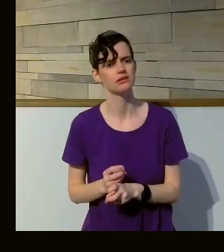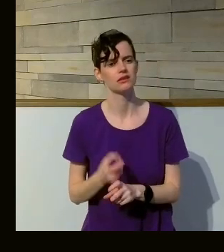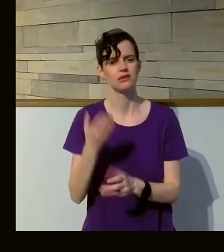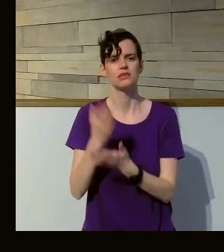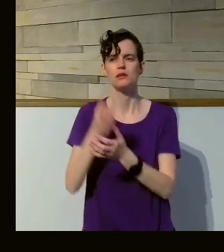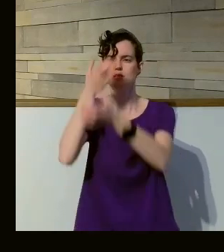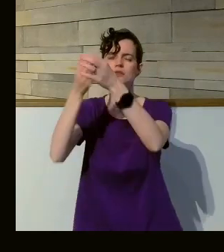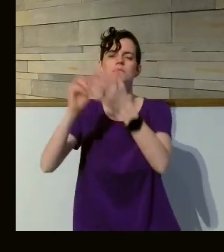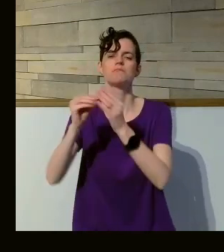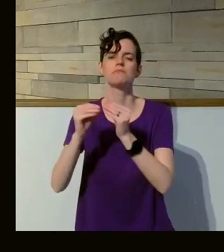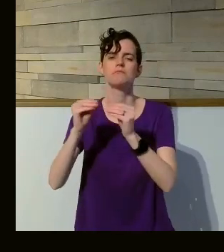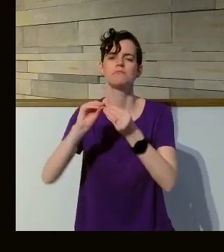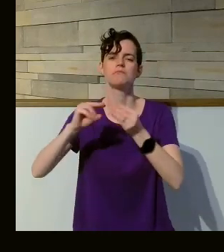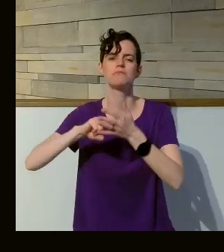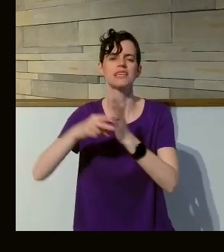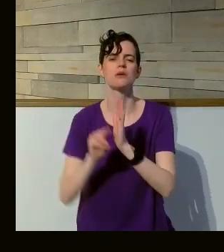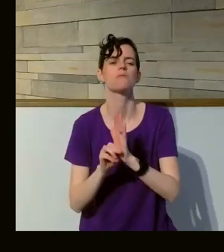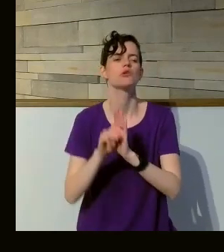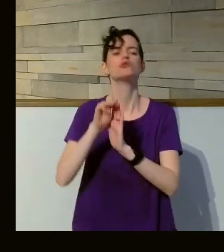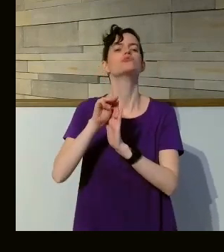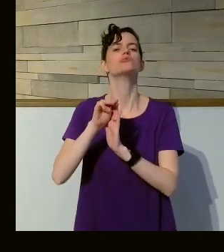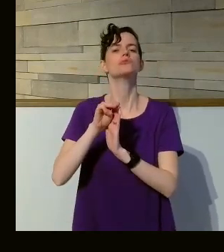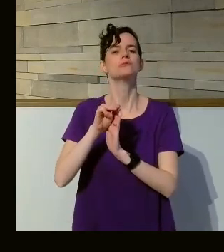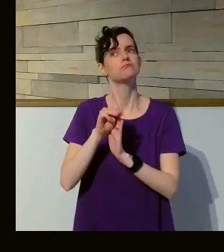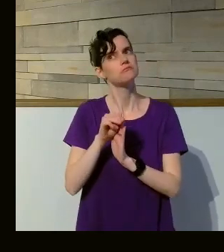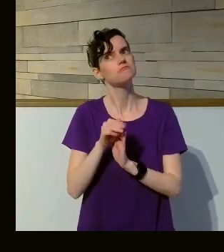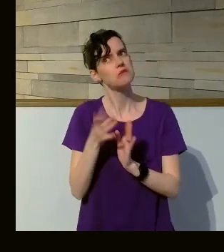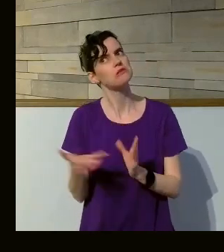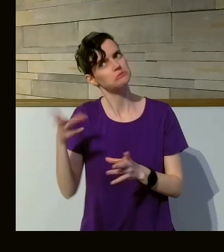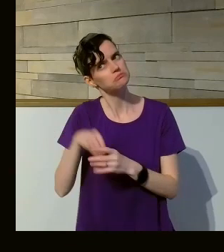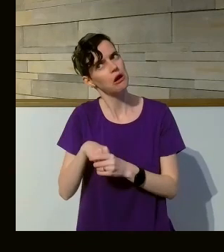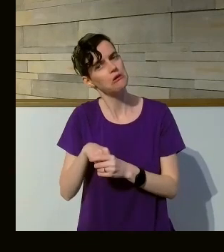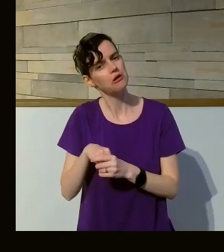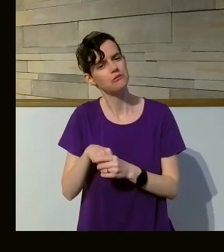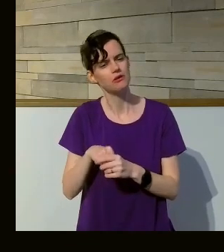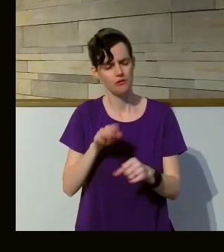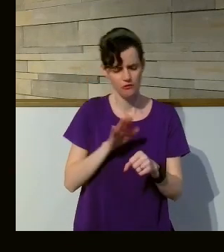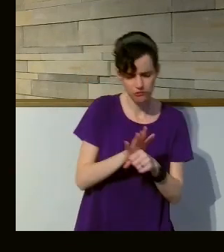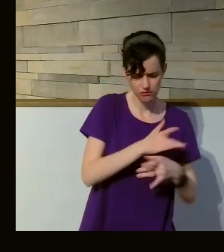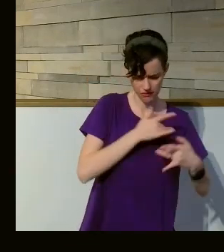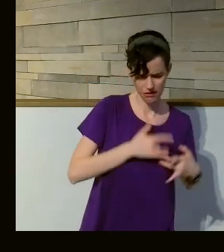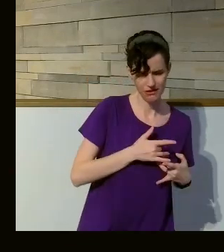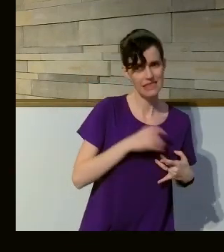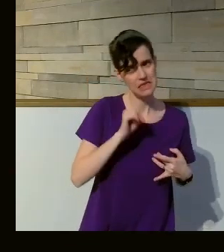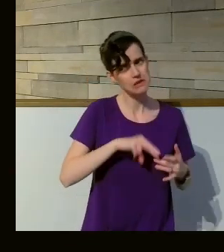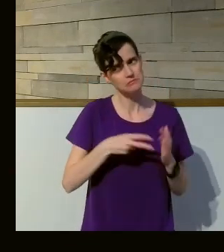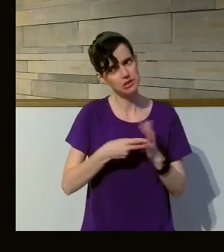word means mature, all right? And it does. It does mean that, and that's part of it. It means whole or wholehearted, and it means that